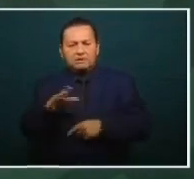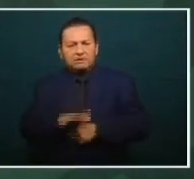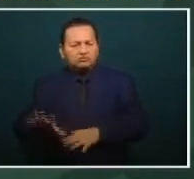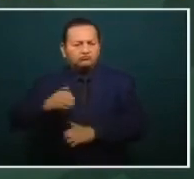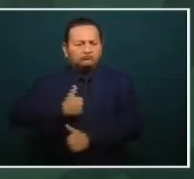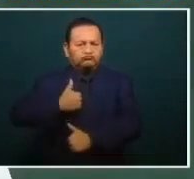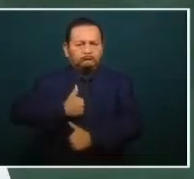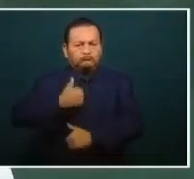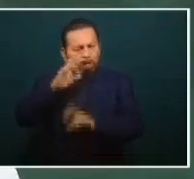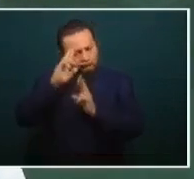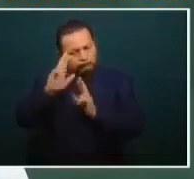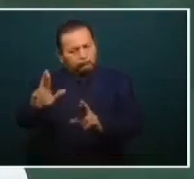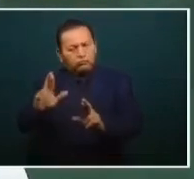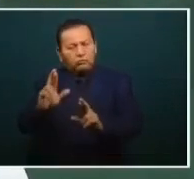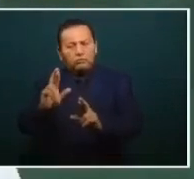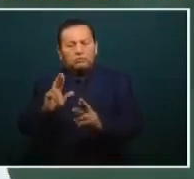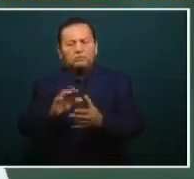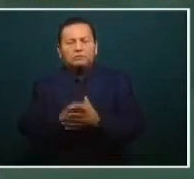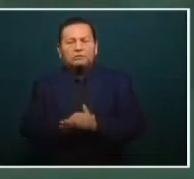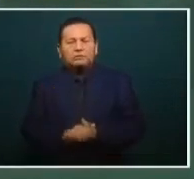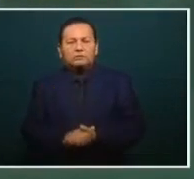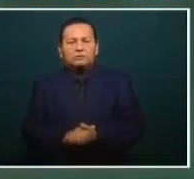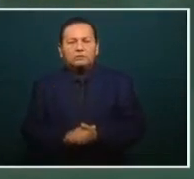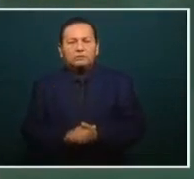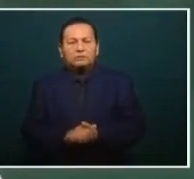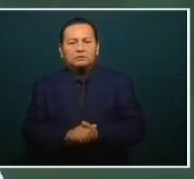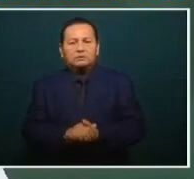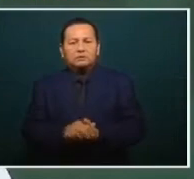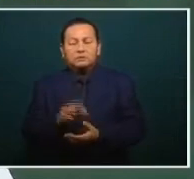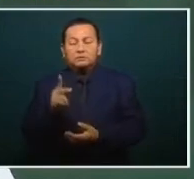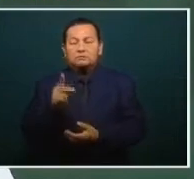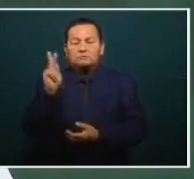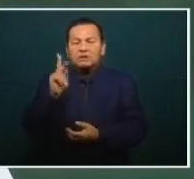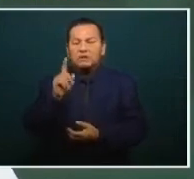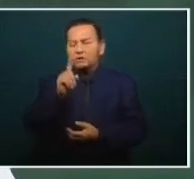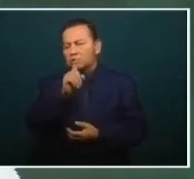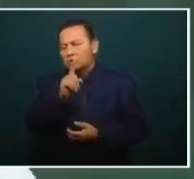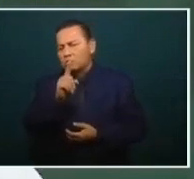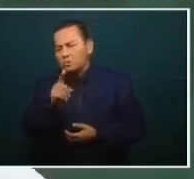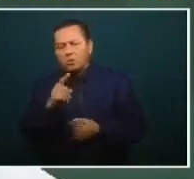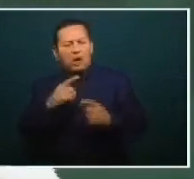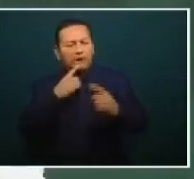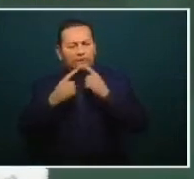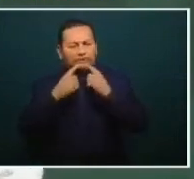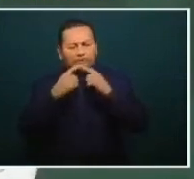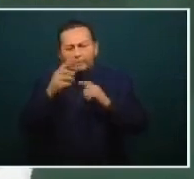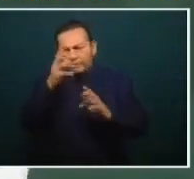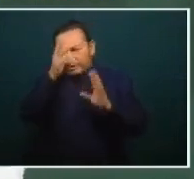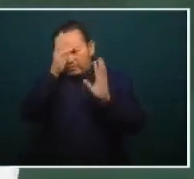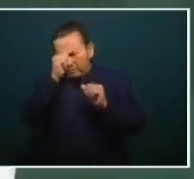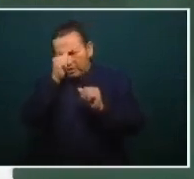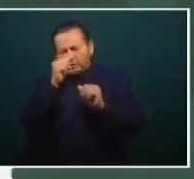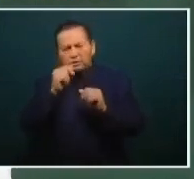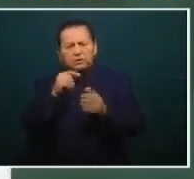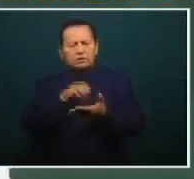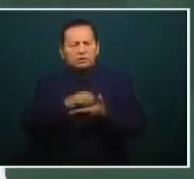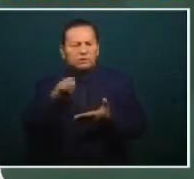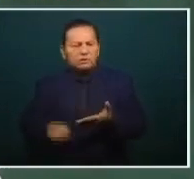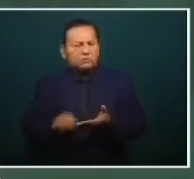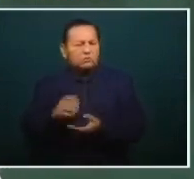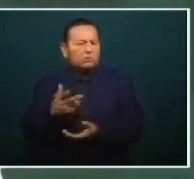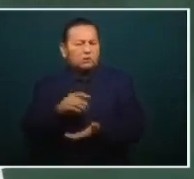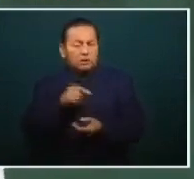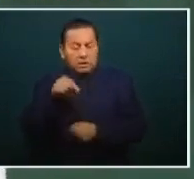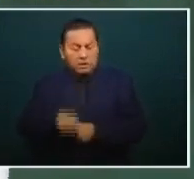try and match them up. But se acordó que además we decided